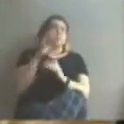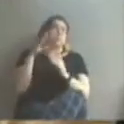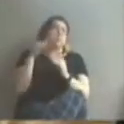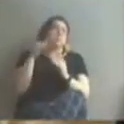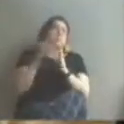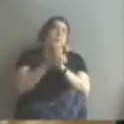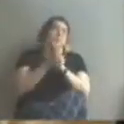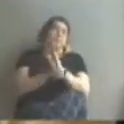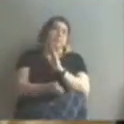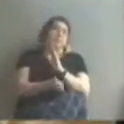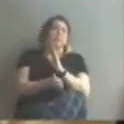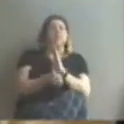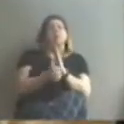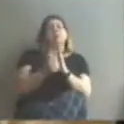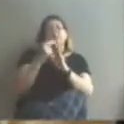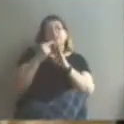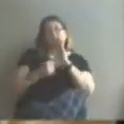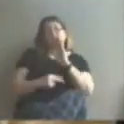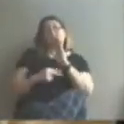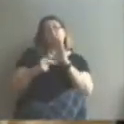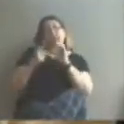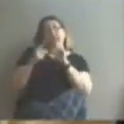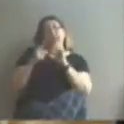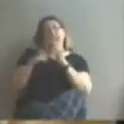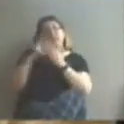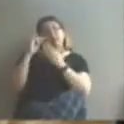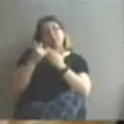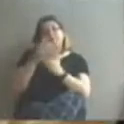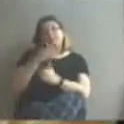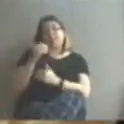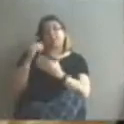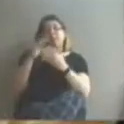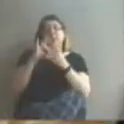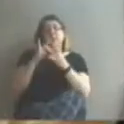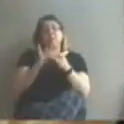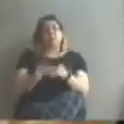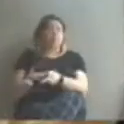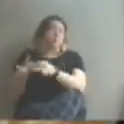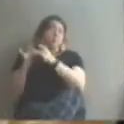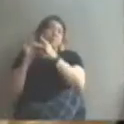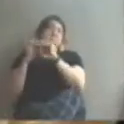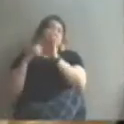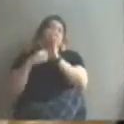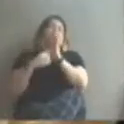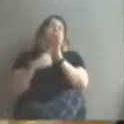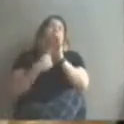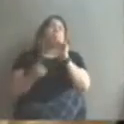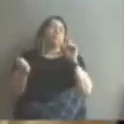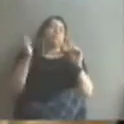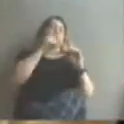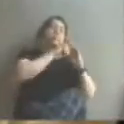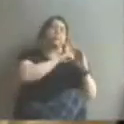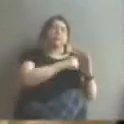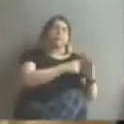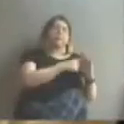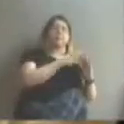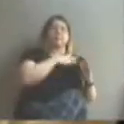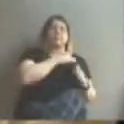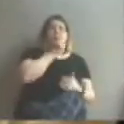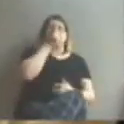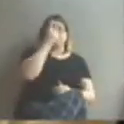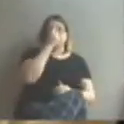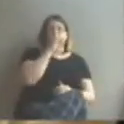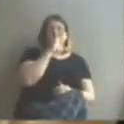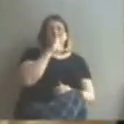competency, Bellarmine Literacy Project, as well as a coherence model. I'll take it back to the beginning in terms of my understanding